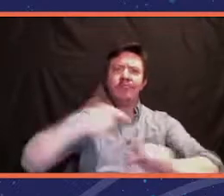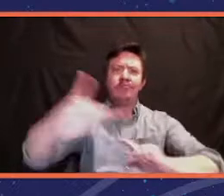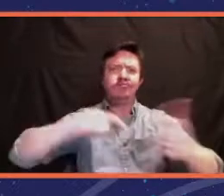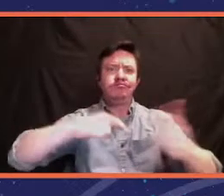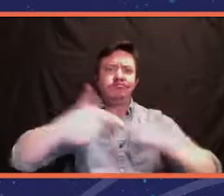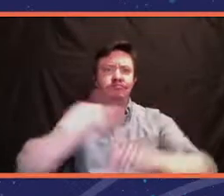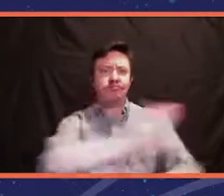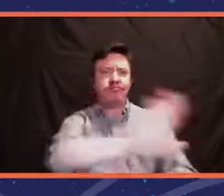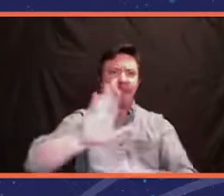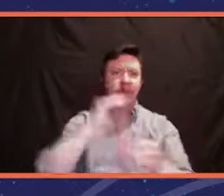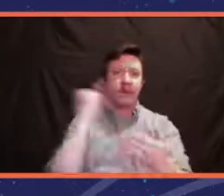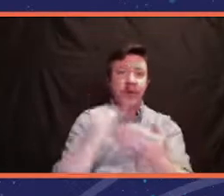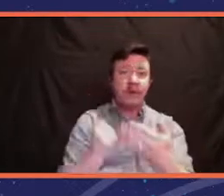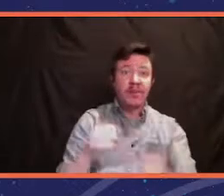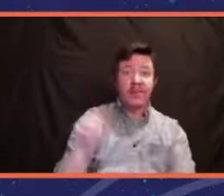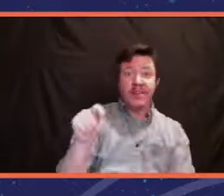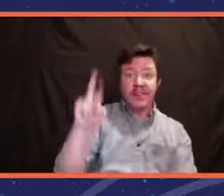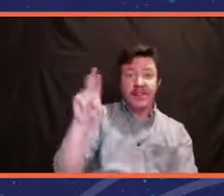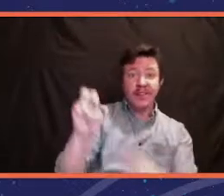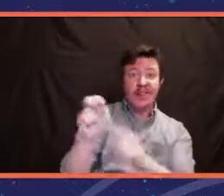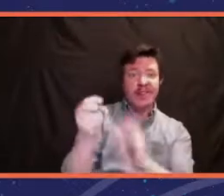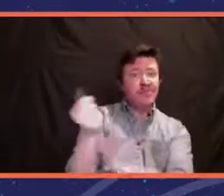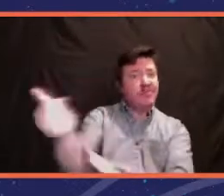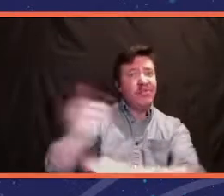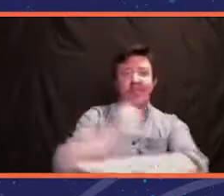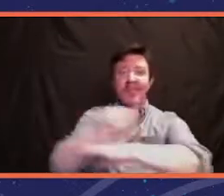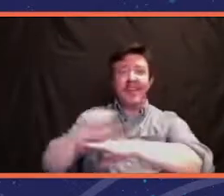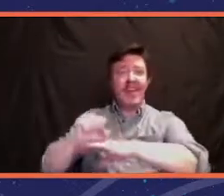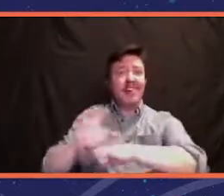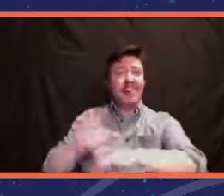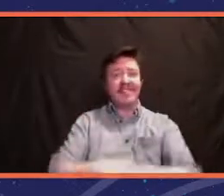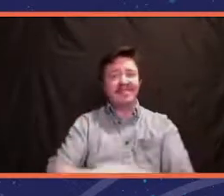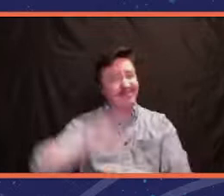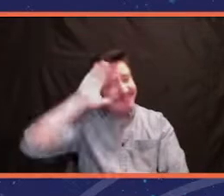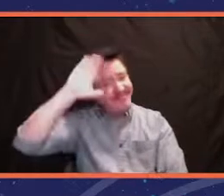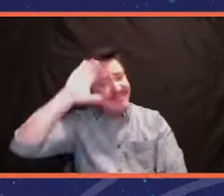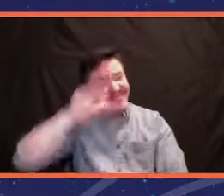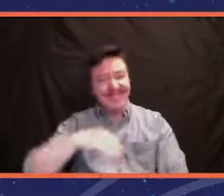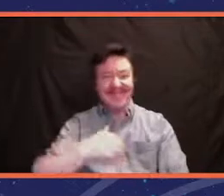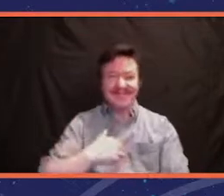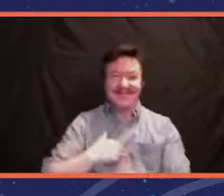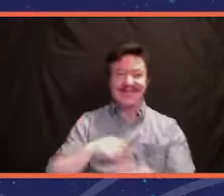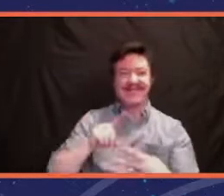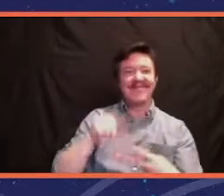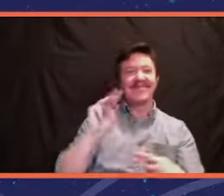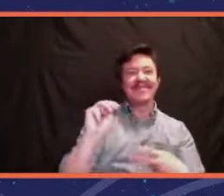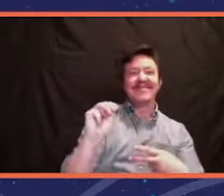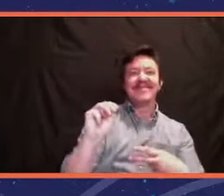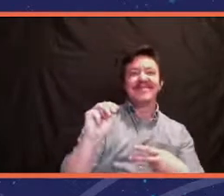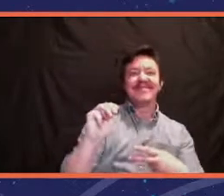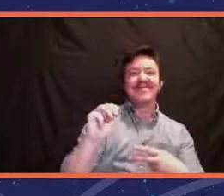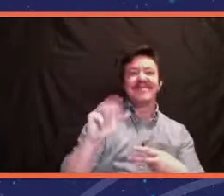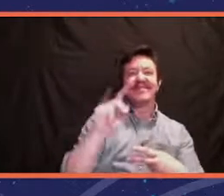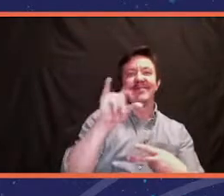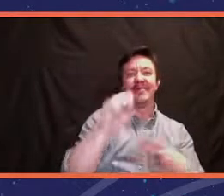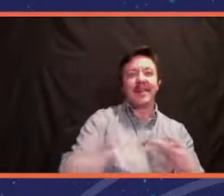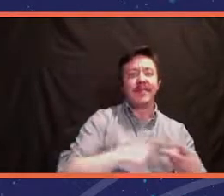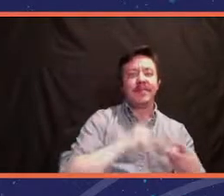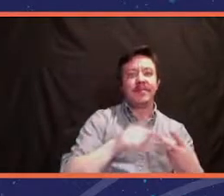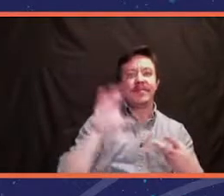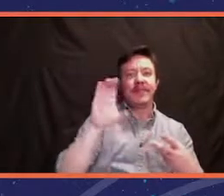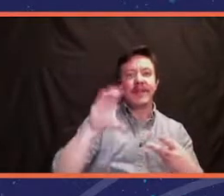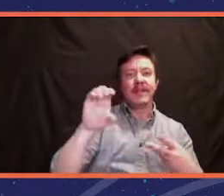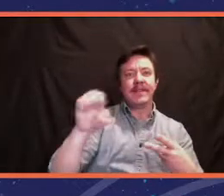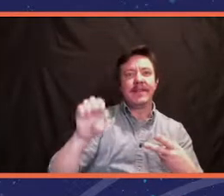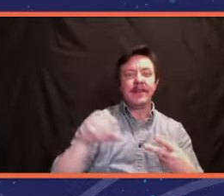to boot you off the main stage, and I'm gonna bring up Maddie Madlines Clifford and CC Carpio on a